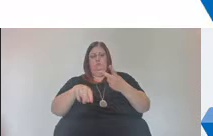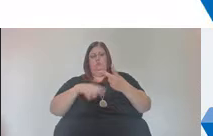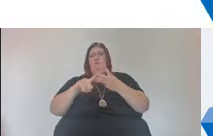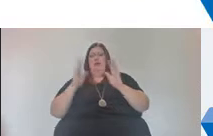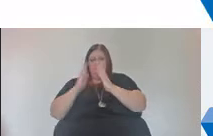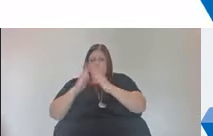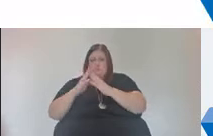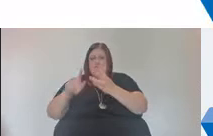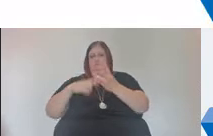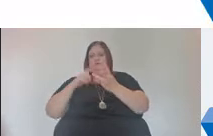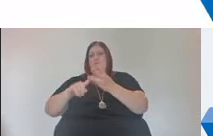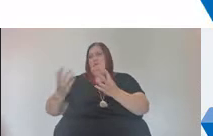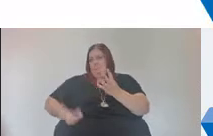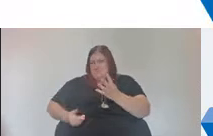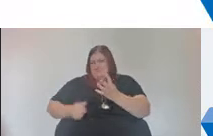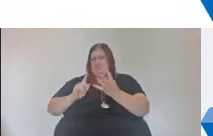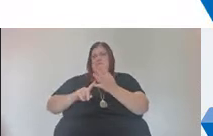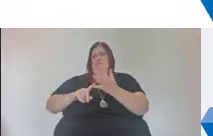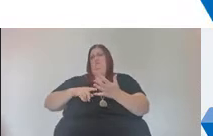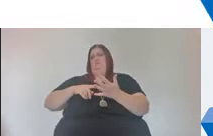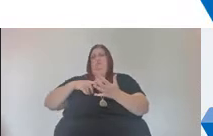their businesses, it's their